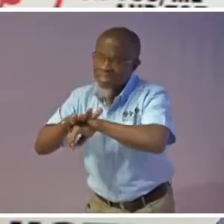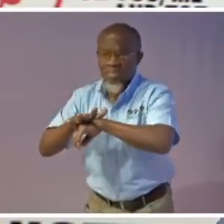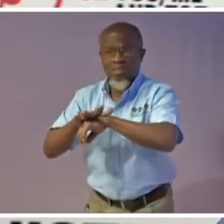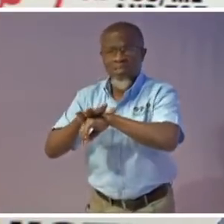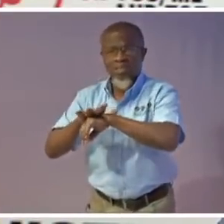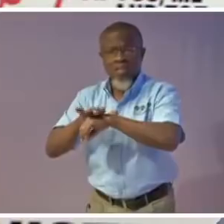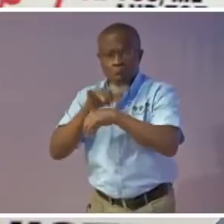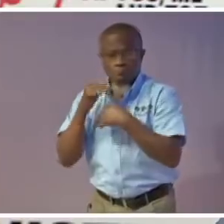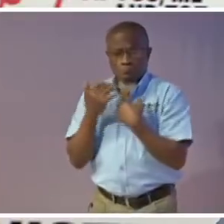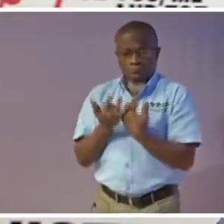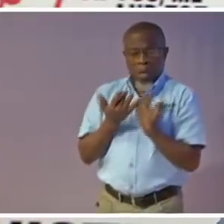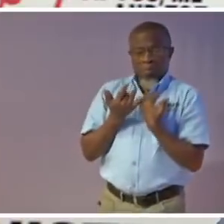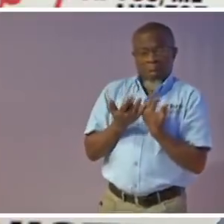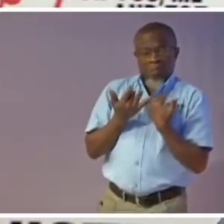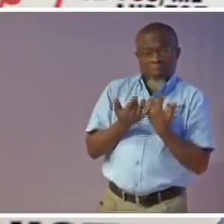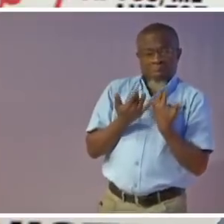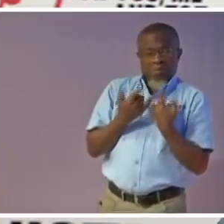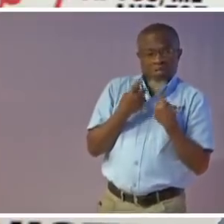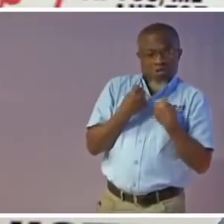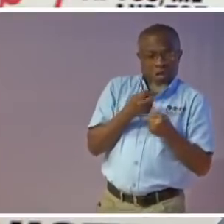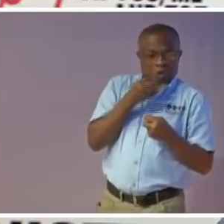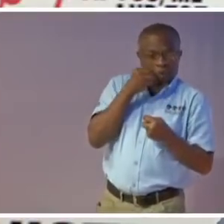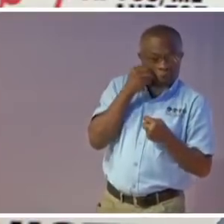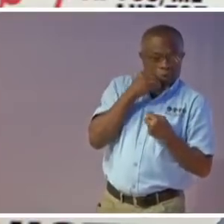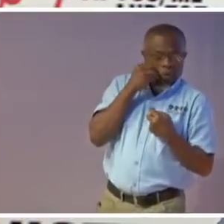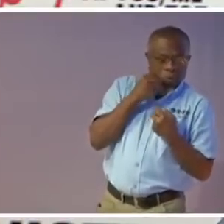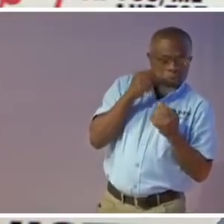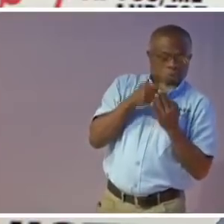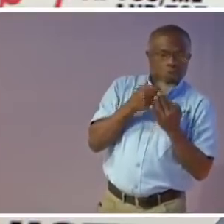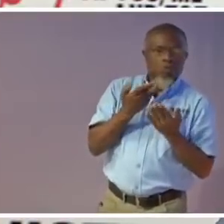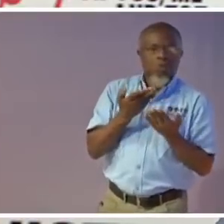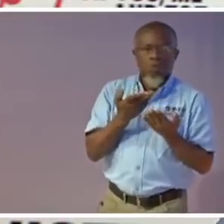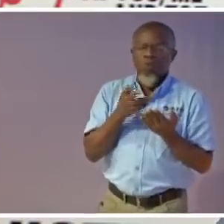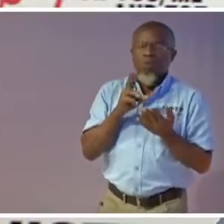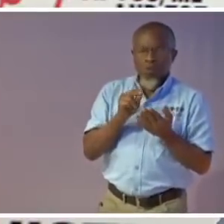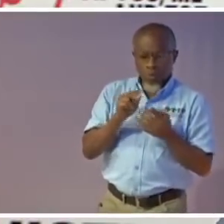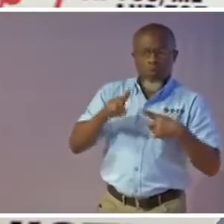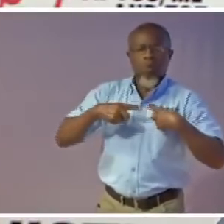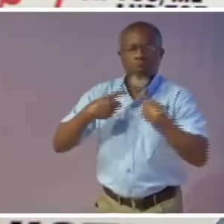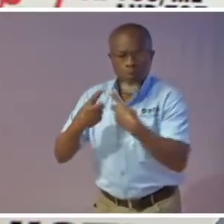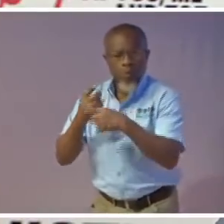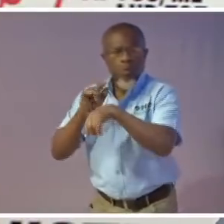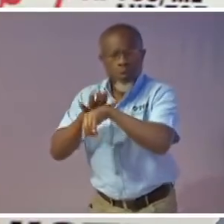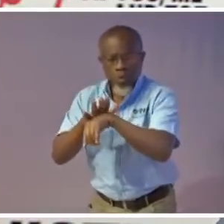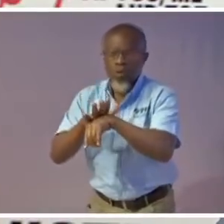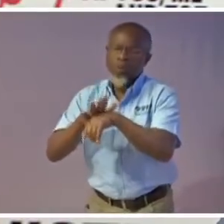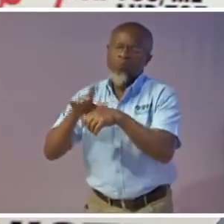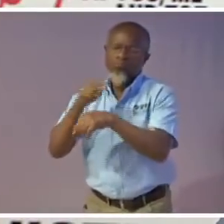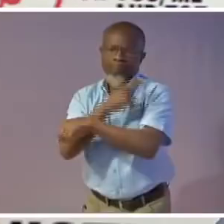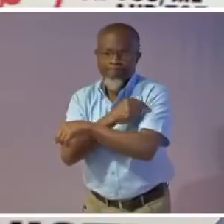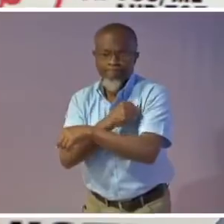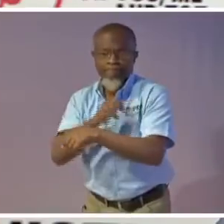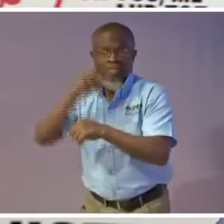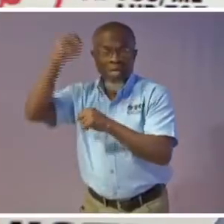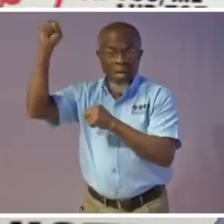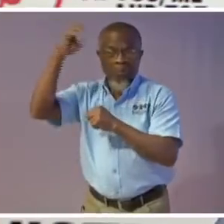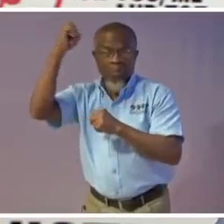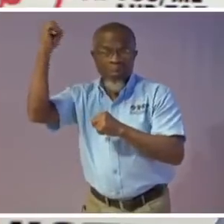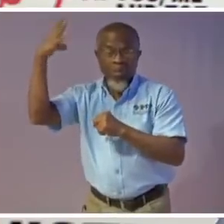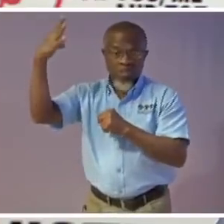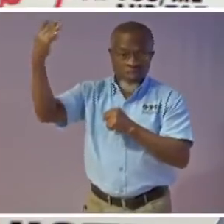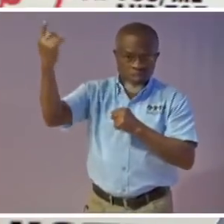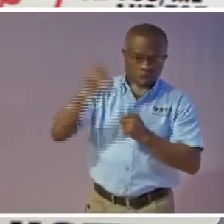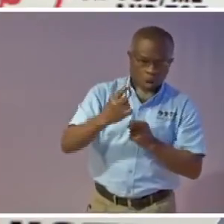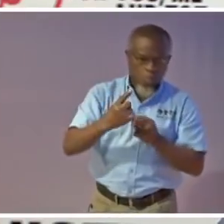and the better outcome you will get. But when you wait too late and the ambulance goes 2 times, 3 times,